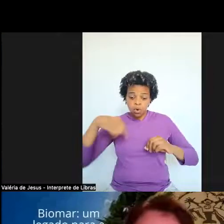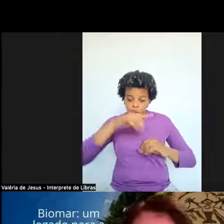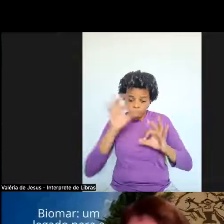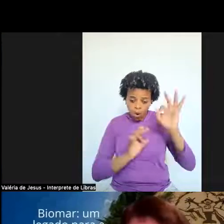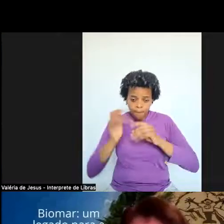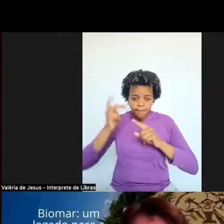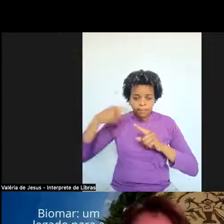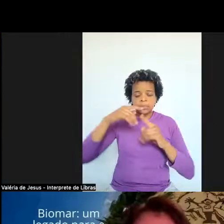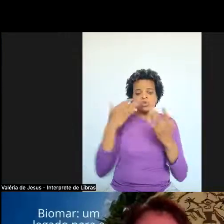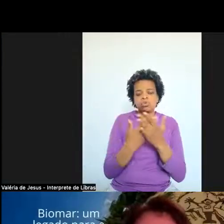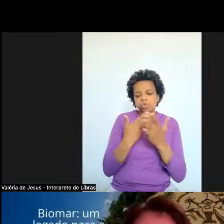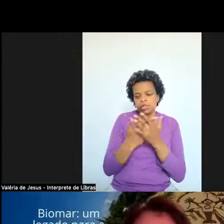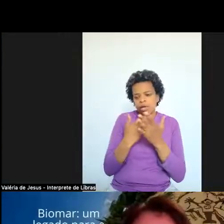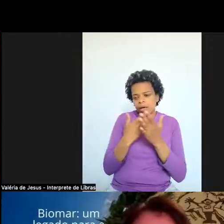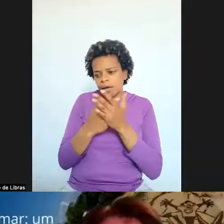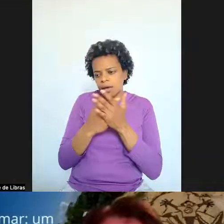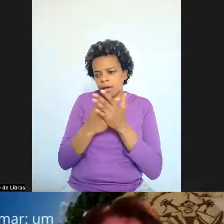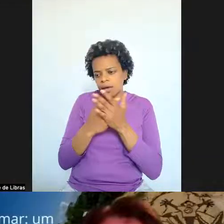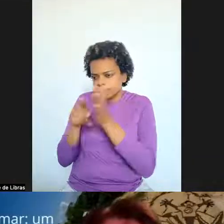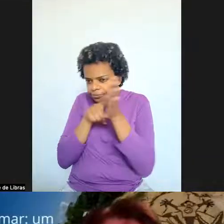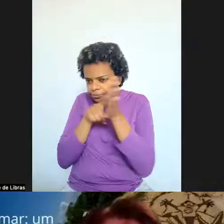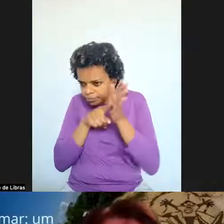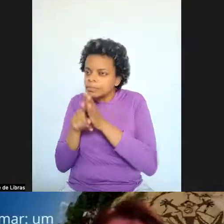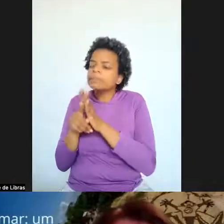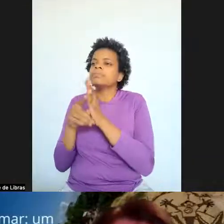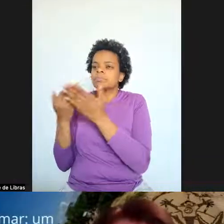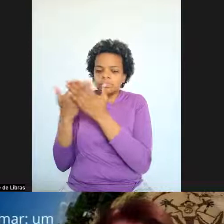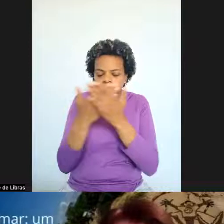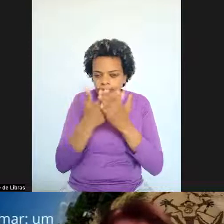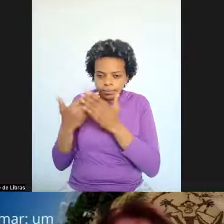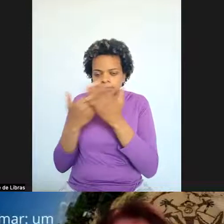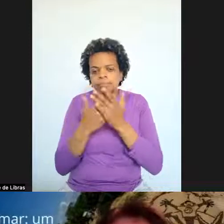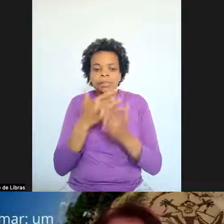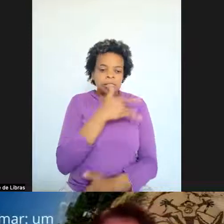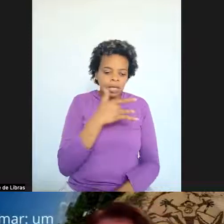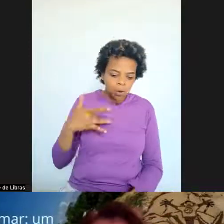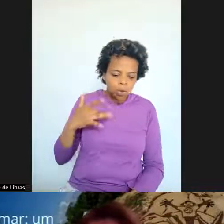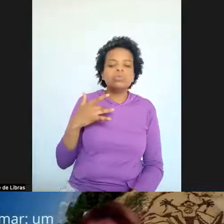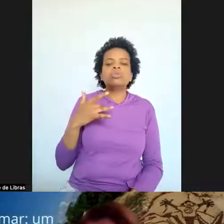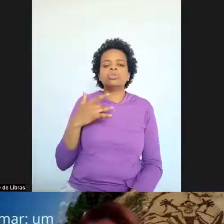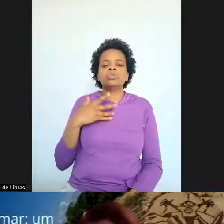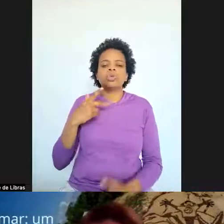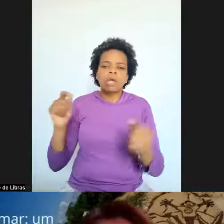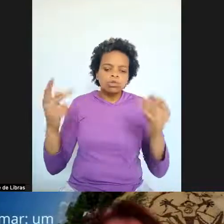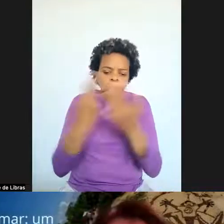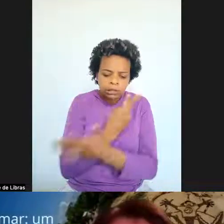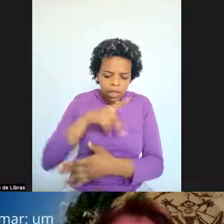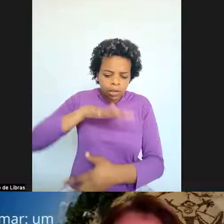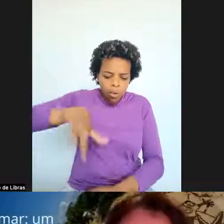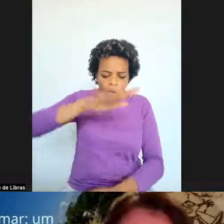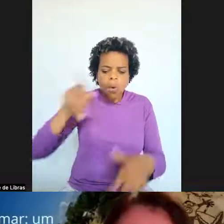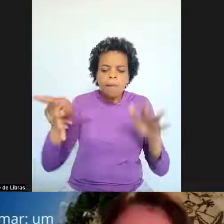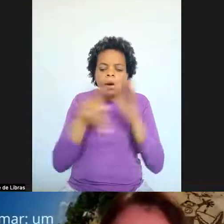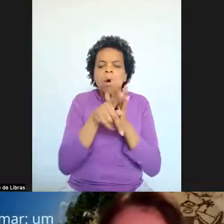policies. We studied several KPIs when we started the project, and the ocean